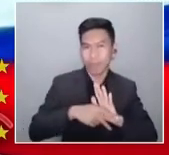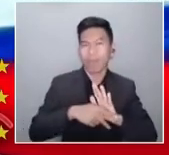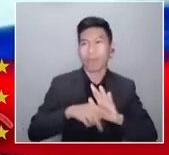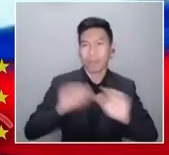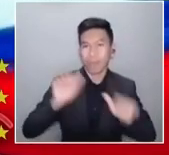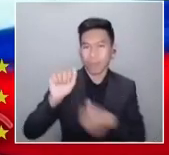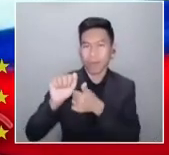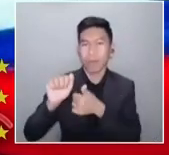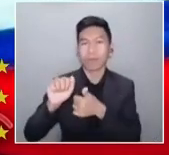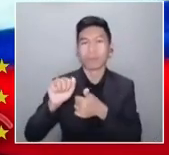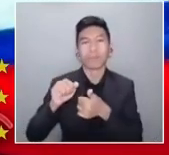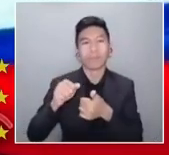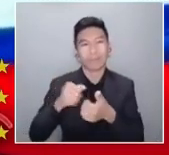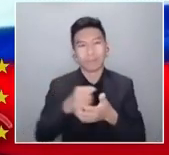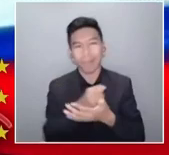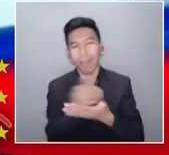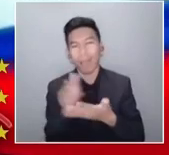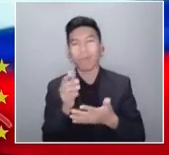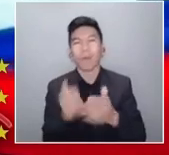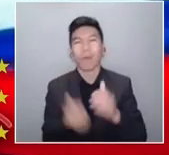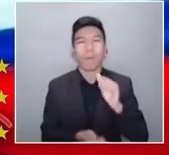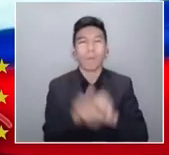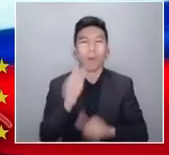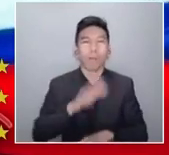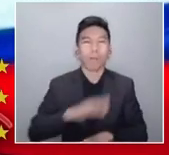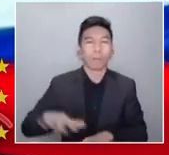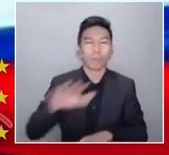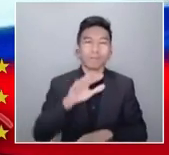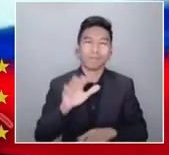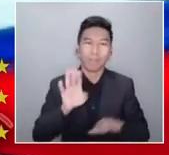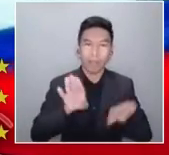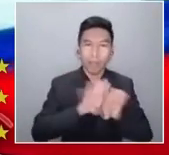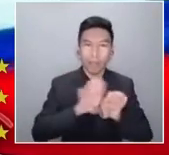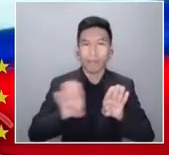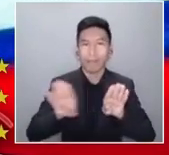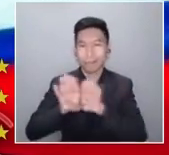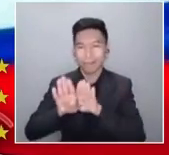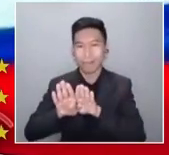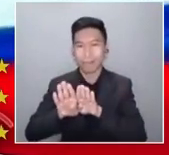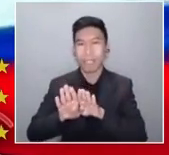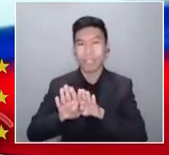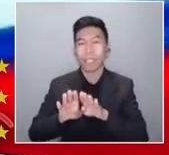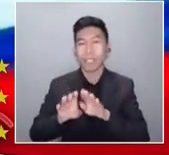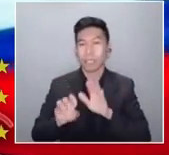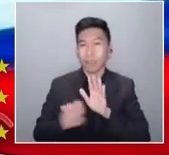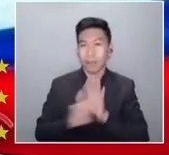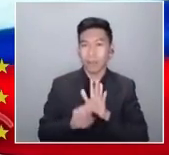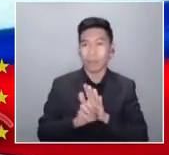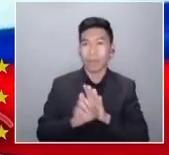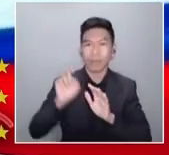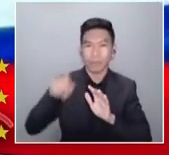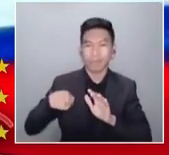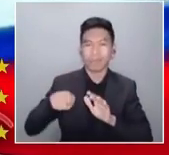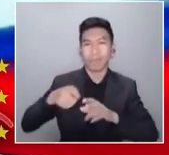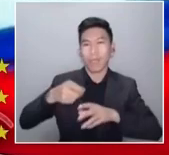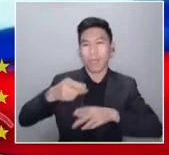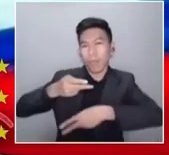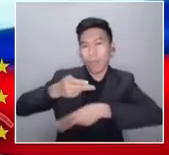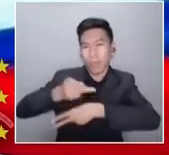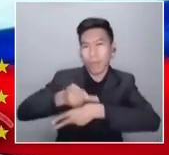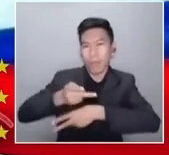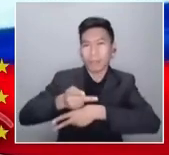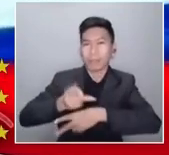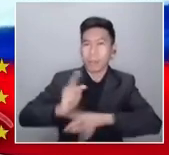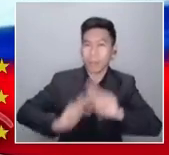for higher reasons, no? Including public health and safety. So pag meron po